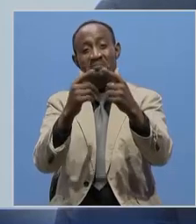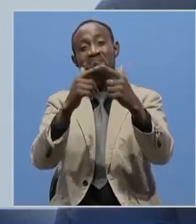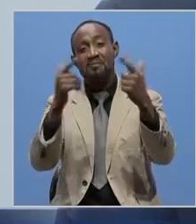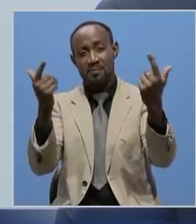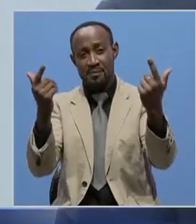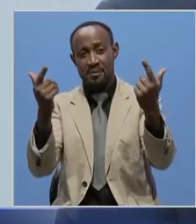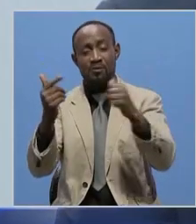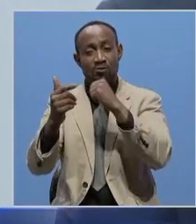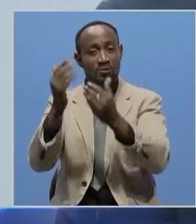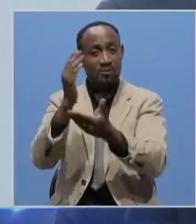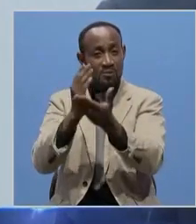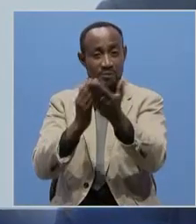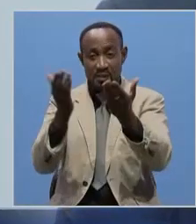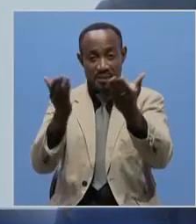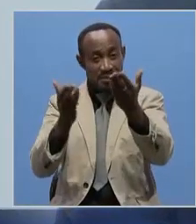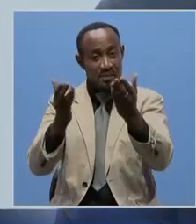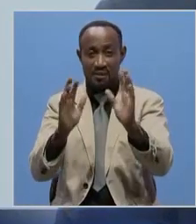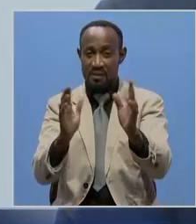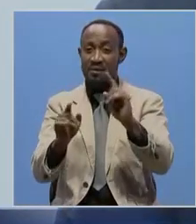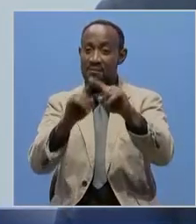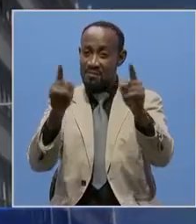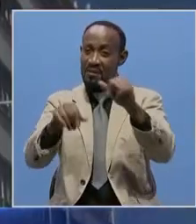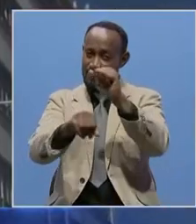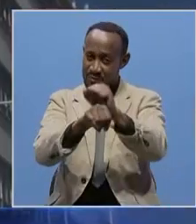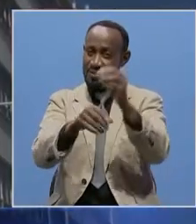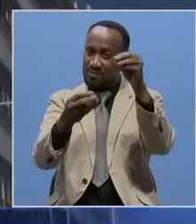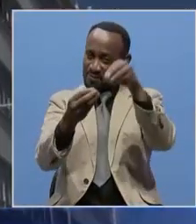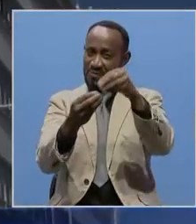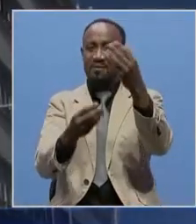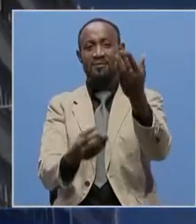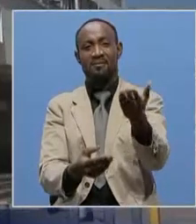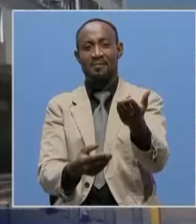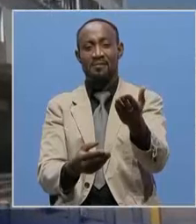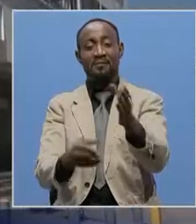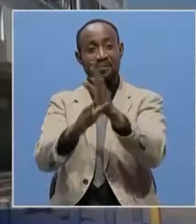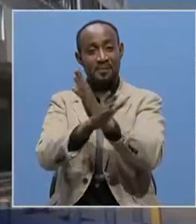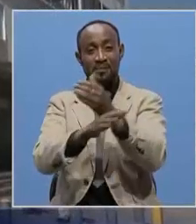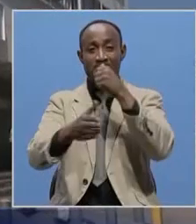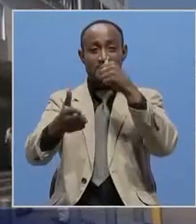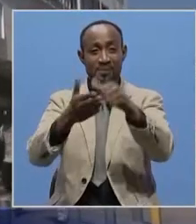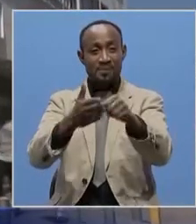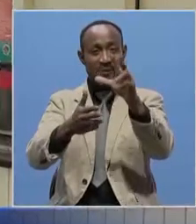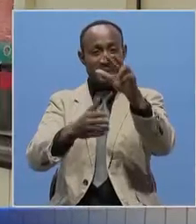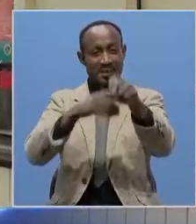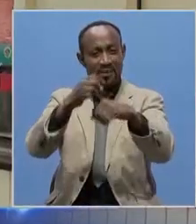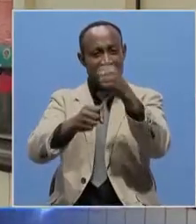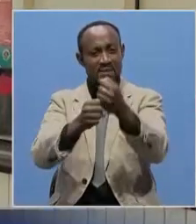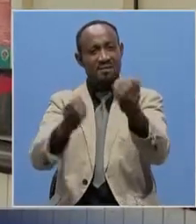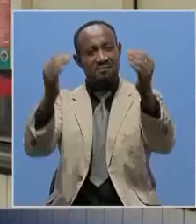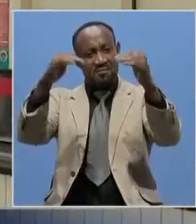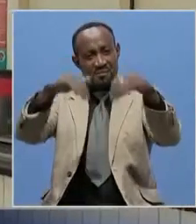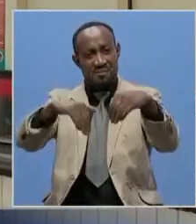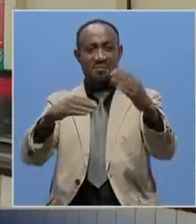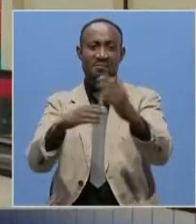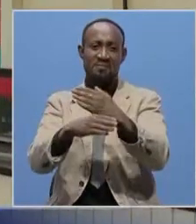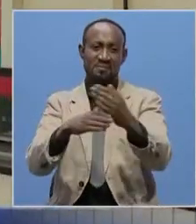only improve the service provision, but will create jobs. ZAMPOST has in the past few years seen a decline in business caused by